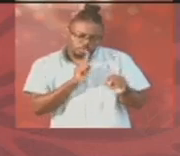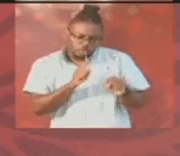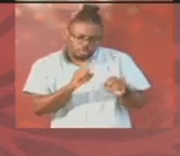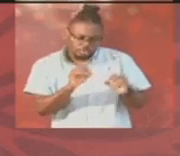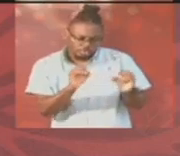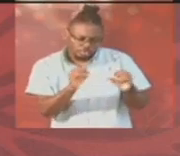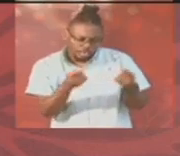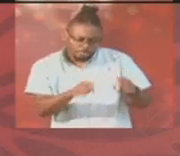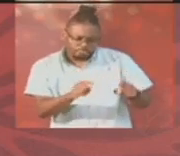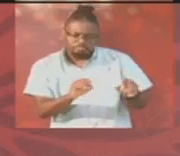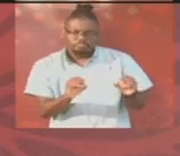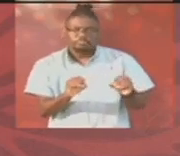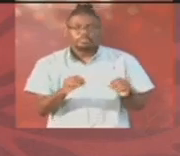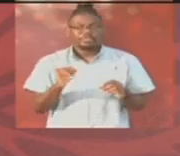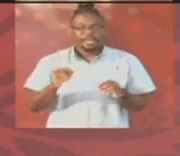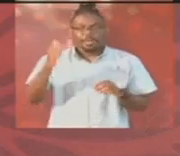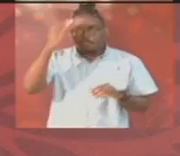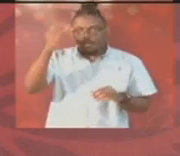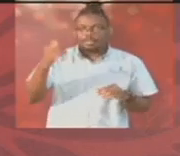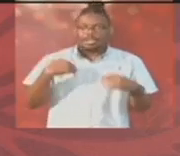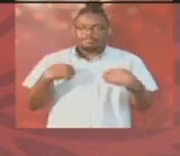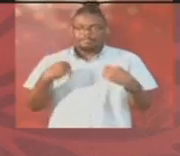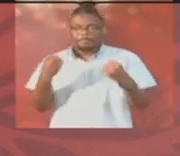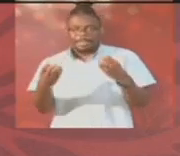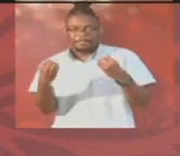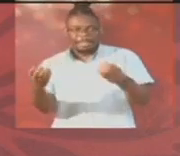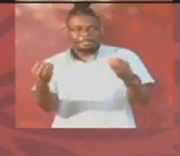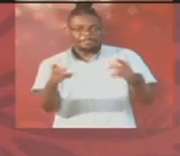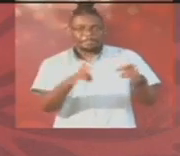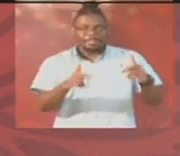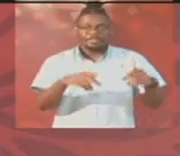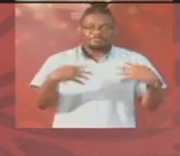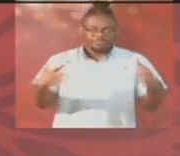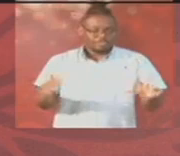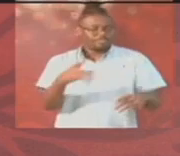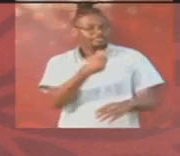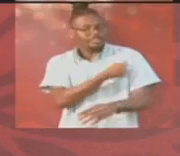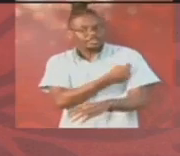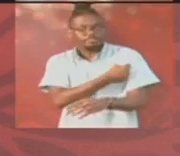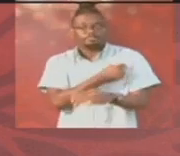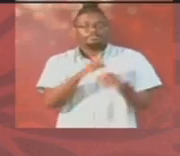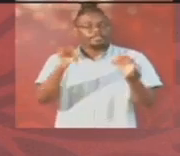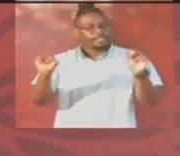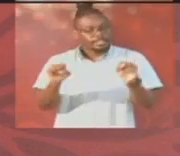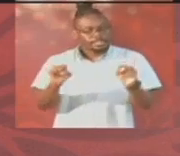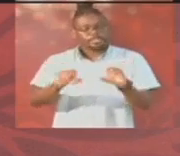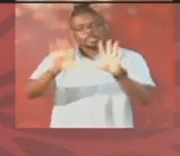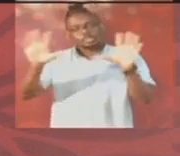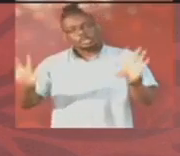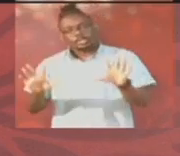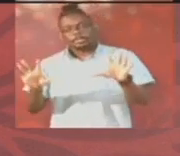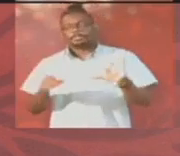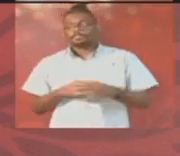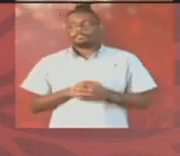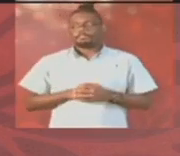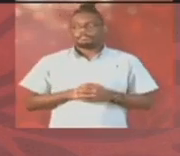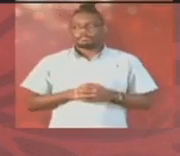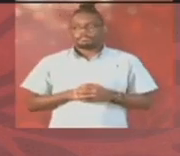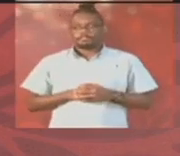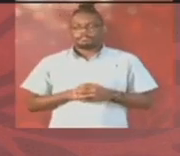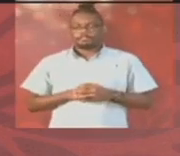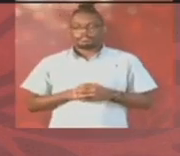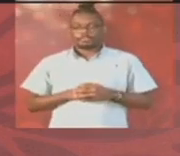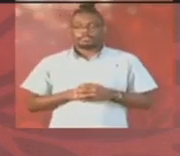vaccinate the large numbers on the weekend, as you have seen from the numbers that I shared with you before. The NWRHA's